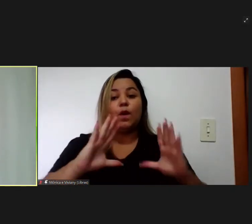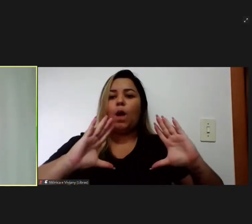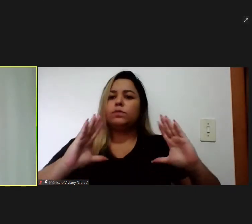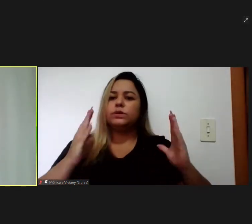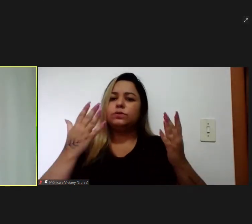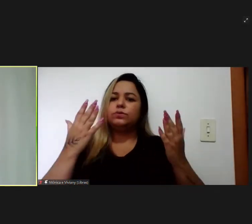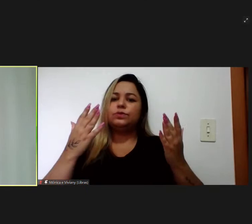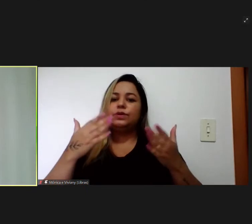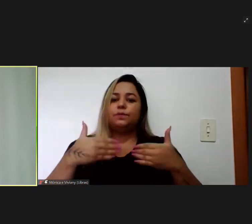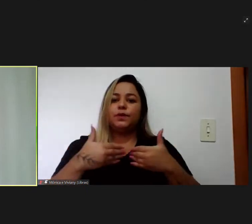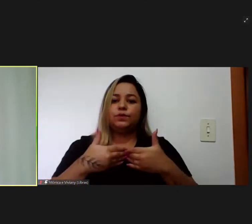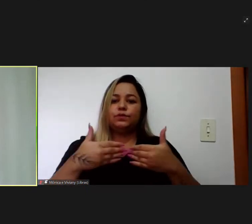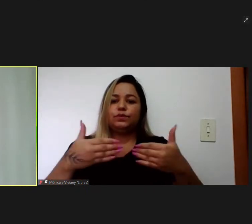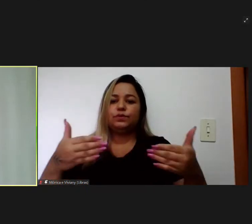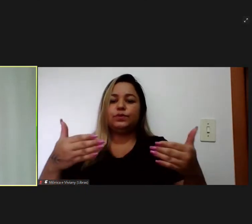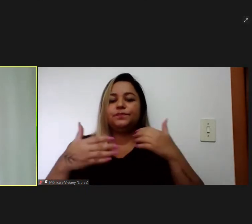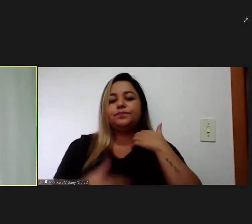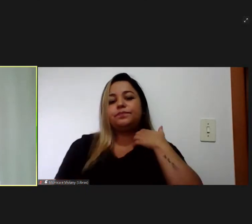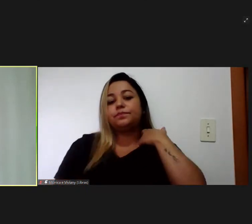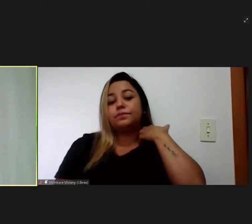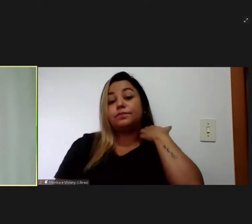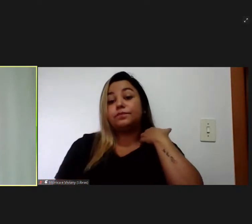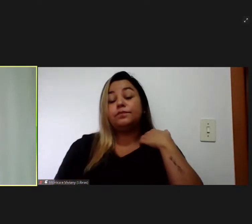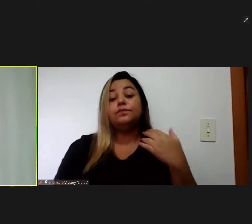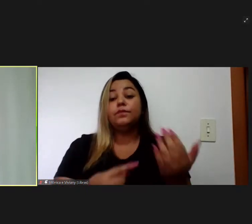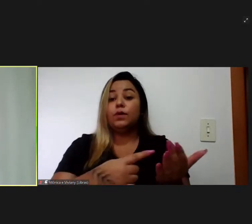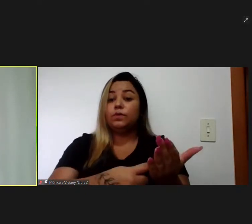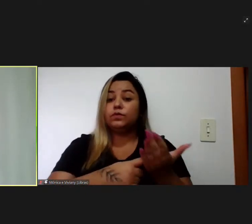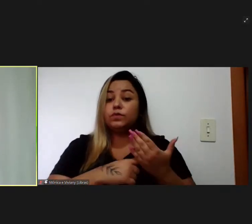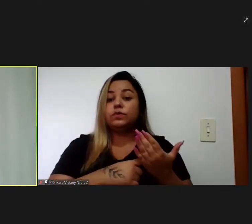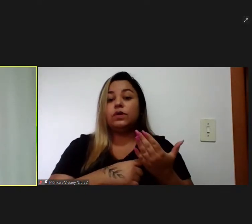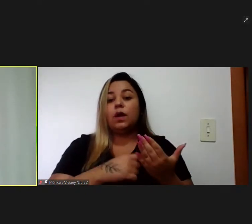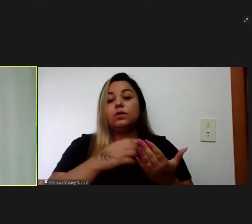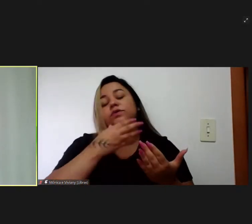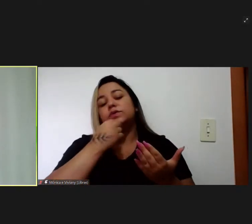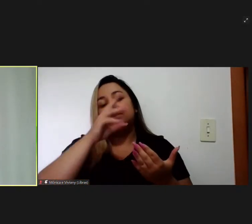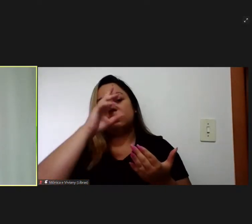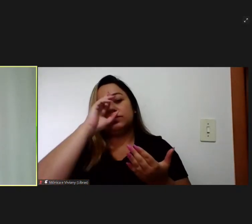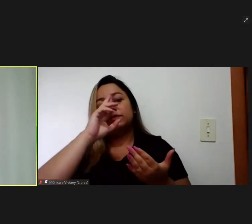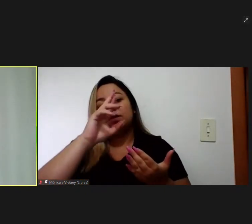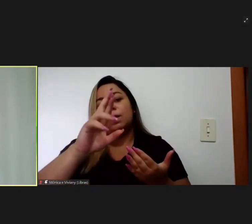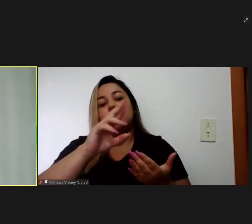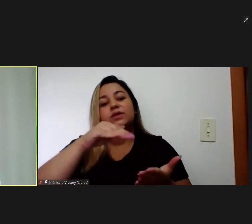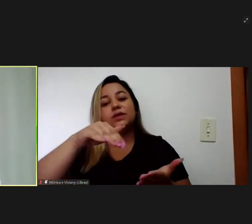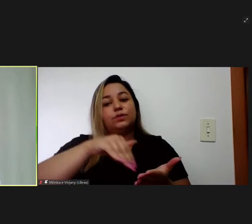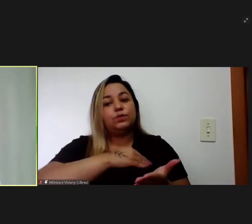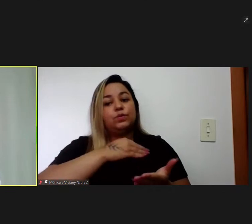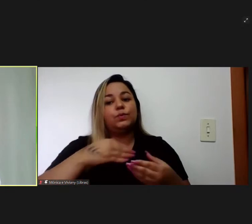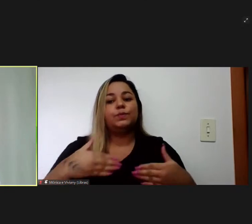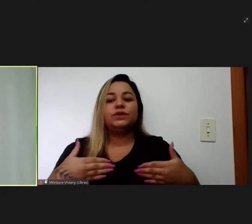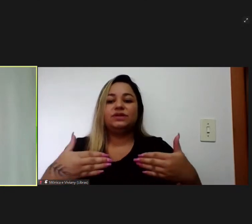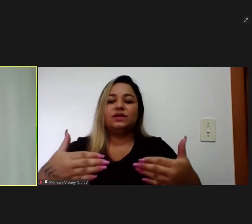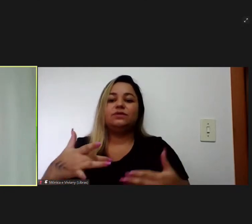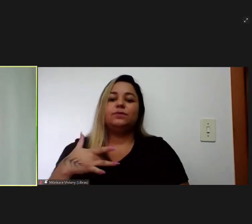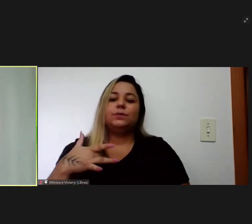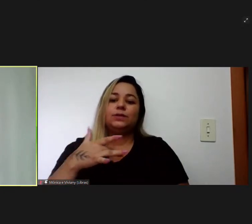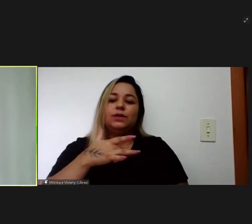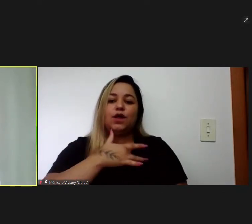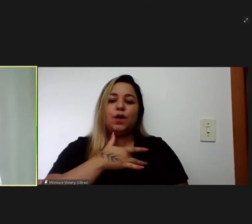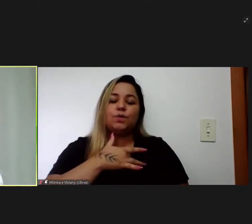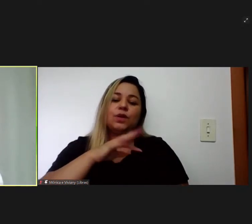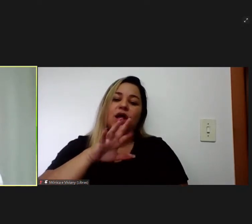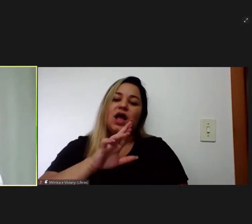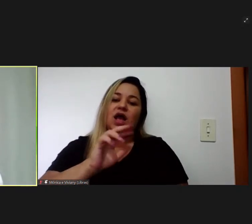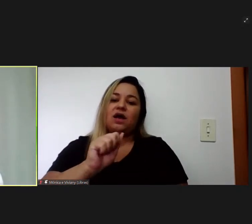begin our opening conference. I invite the Secretary for Primary Healthcare from the Ministry of Health